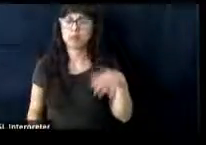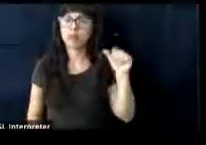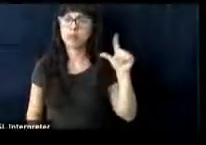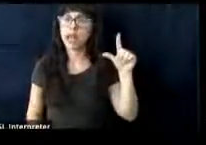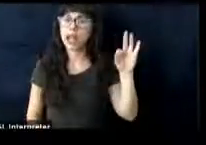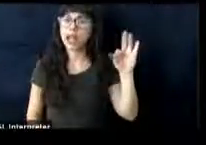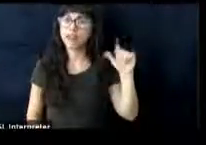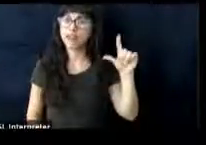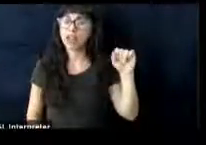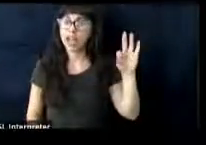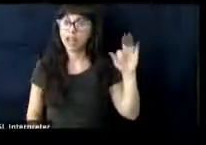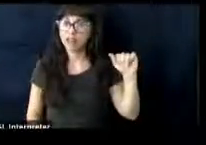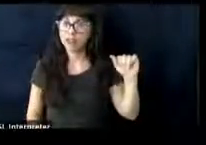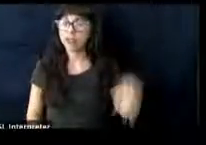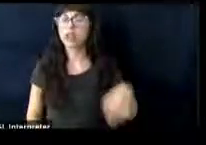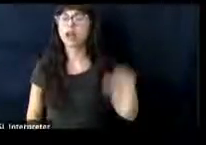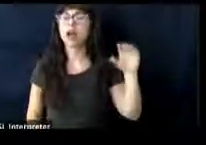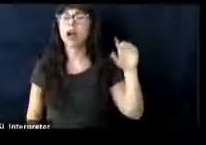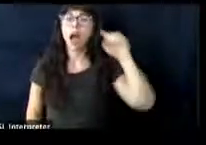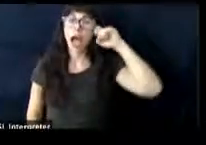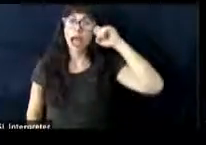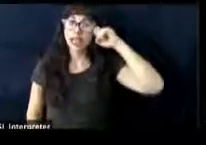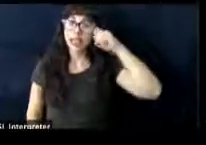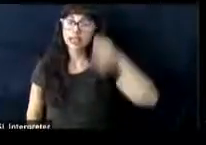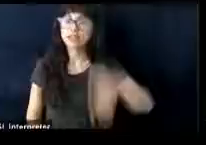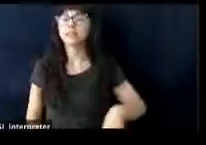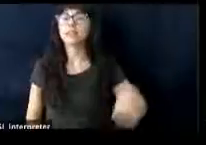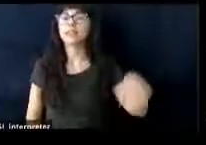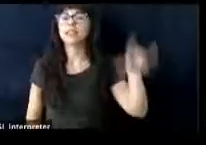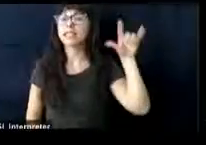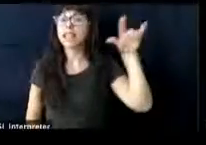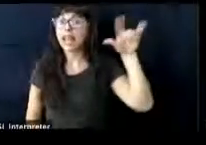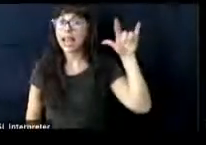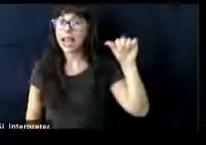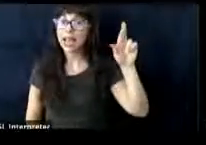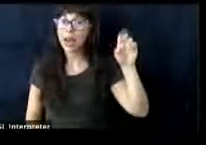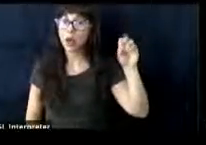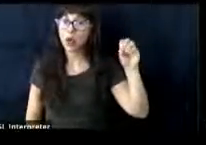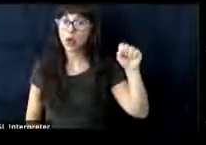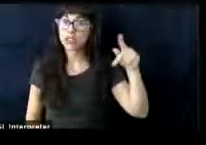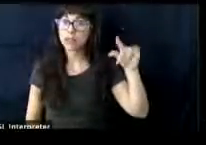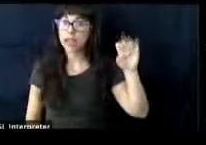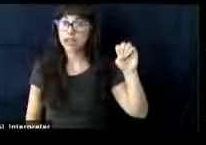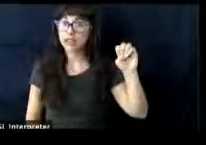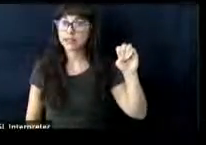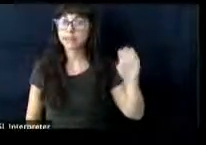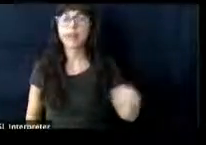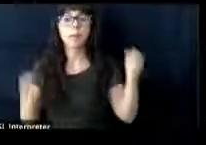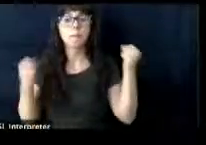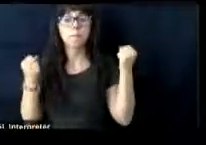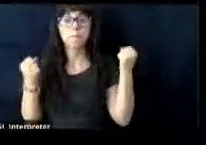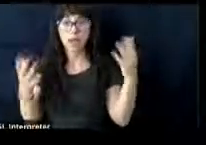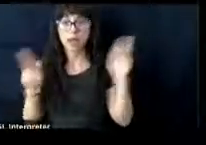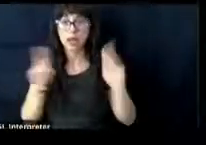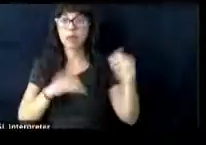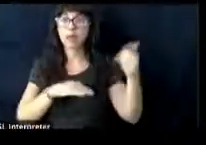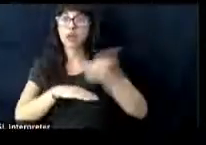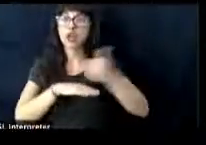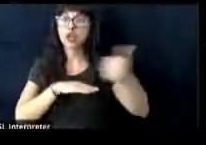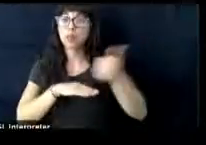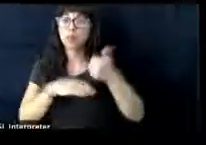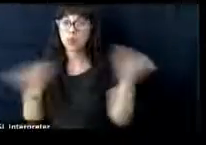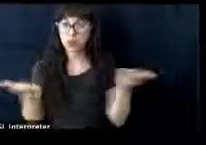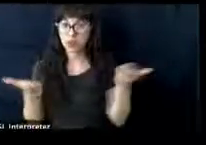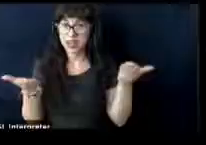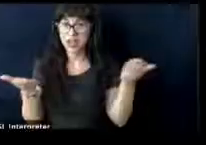into carrots and onions, big in aerospace. There are many people that commute from this area, even out